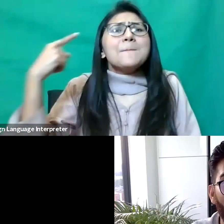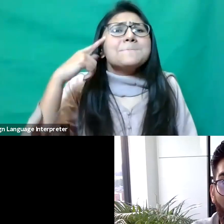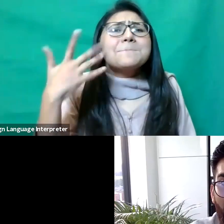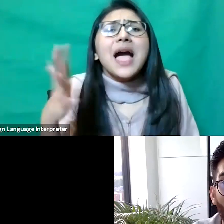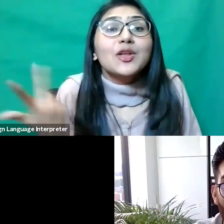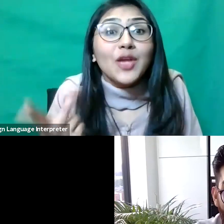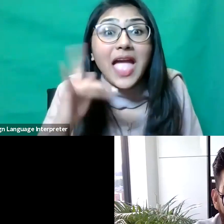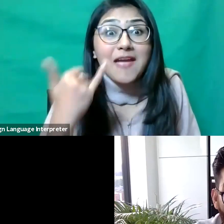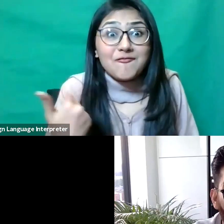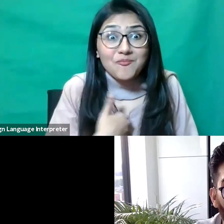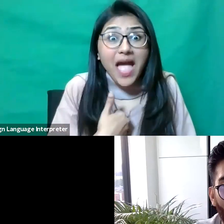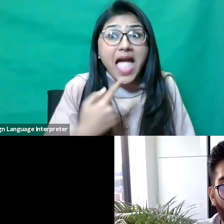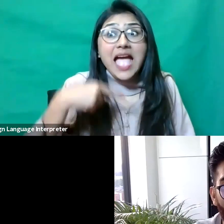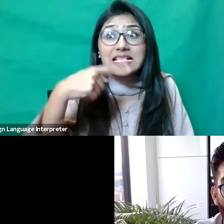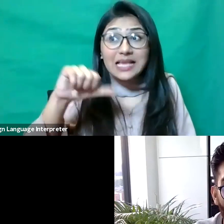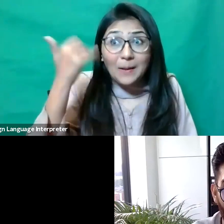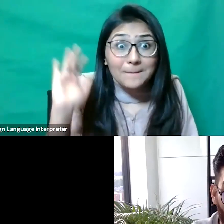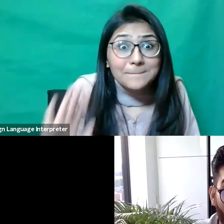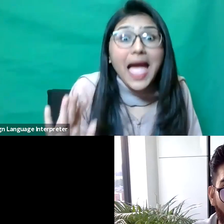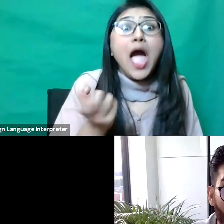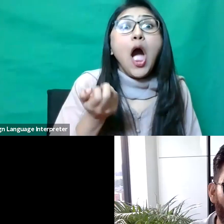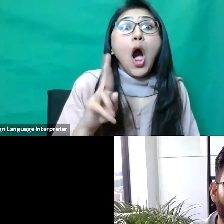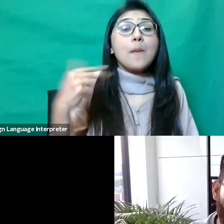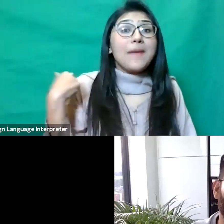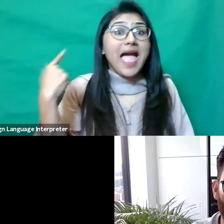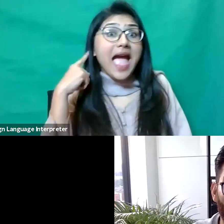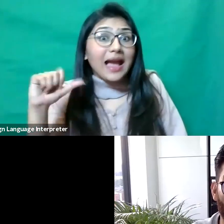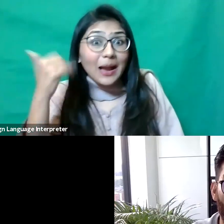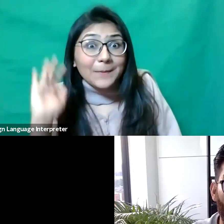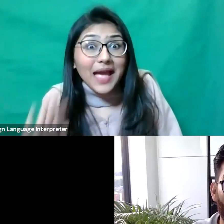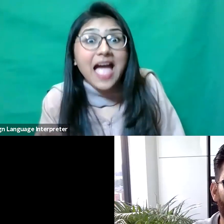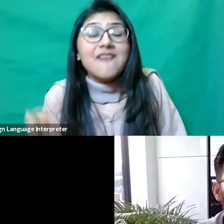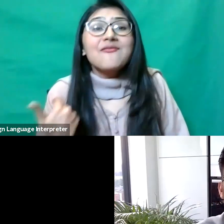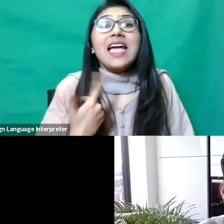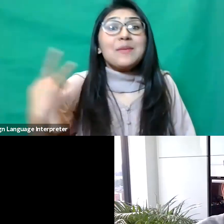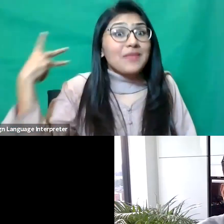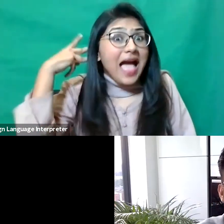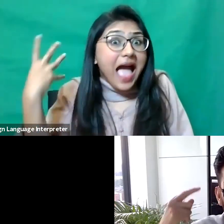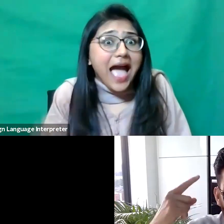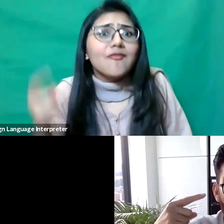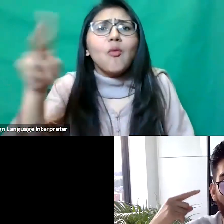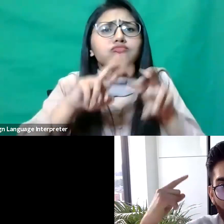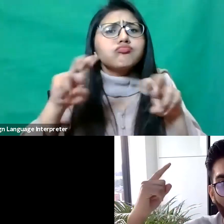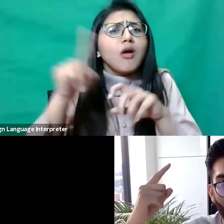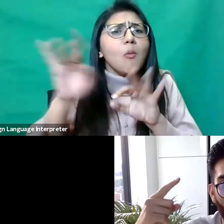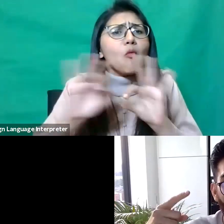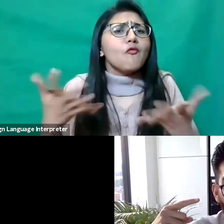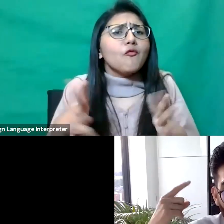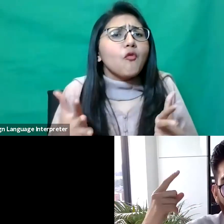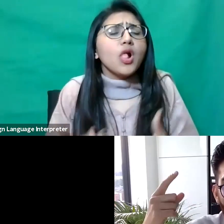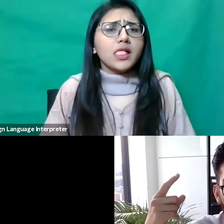if I can able to speak or if I can able to hear, and that's the problem. and they're giving them thoughts